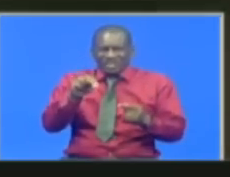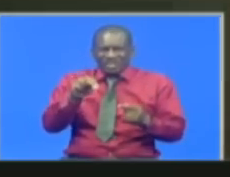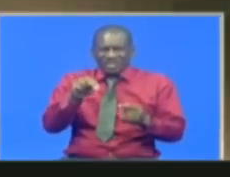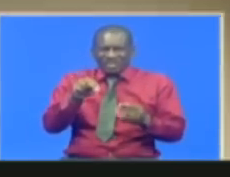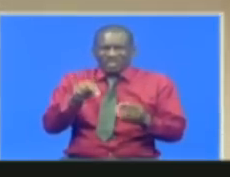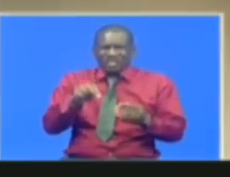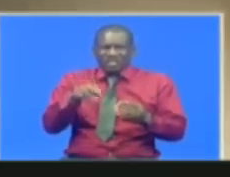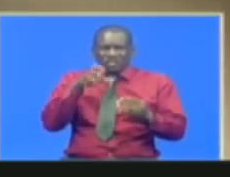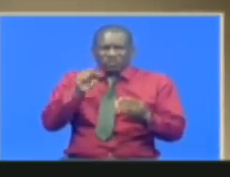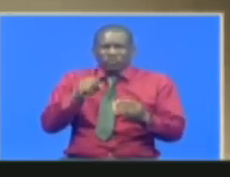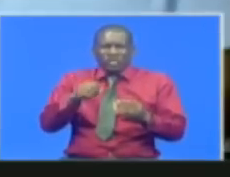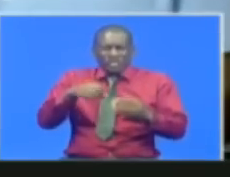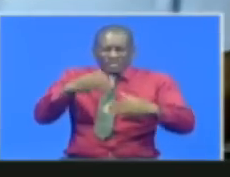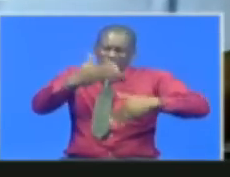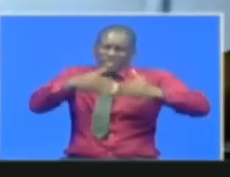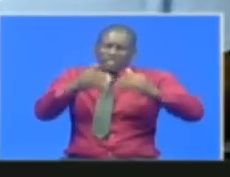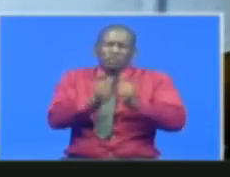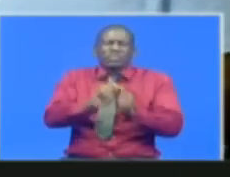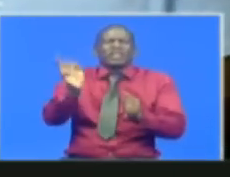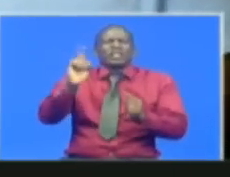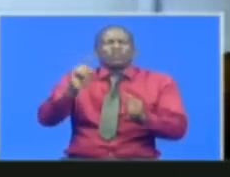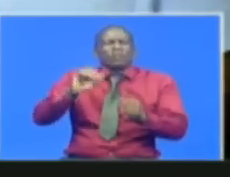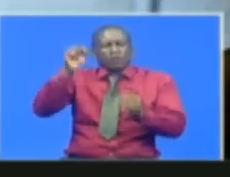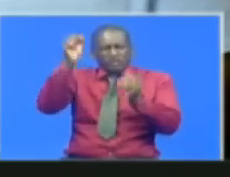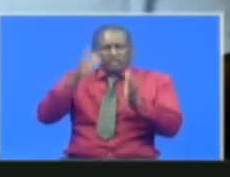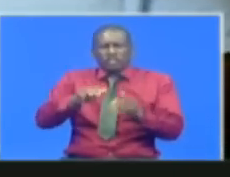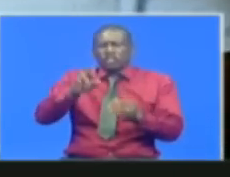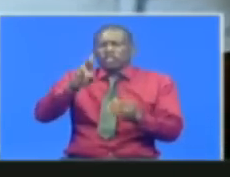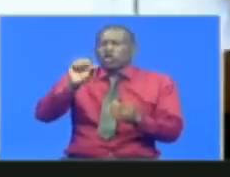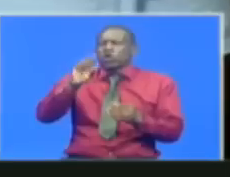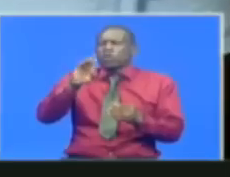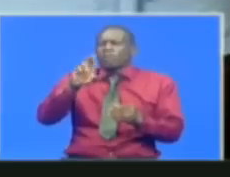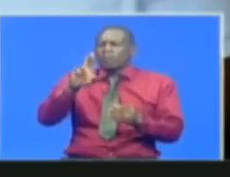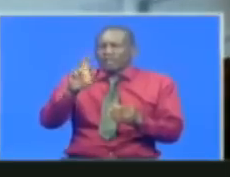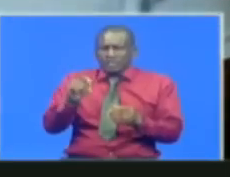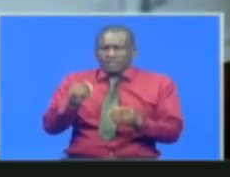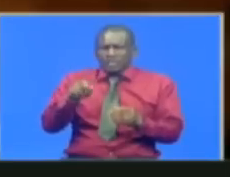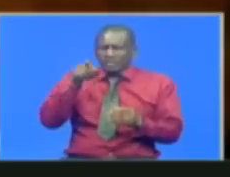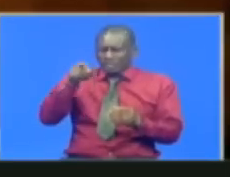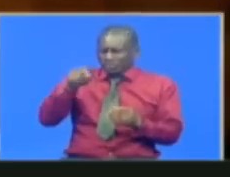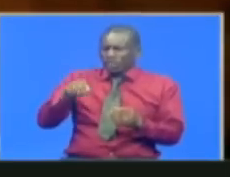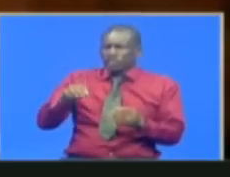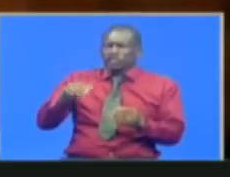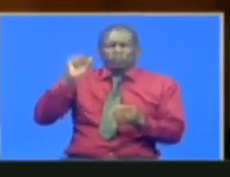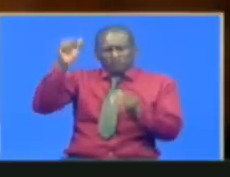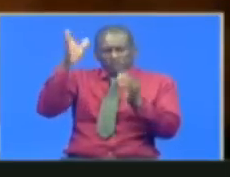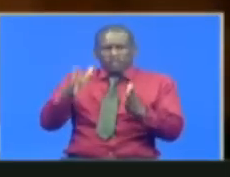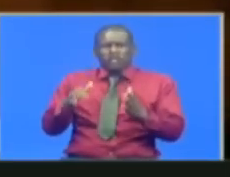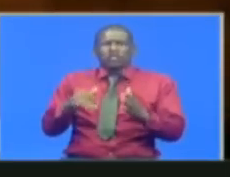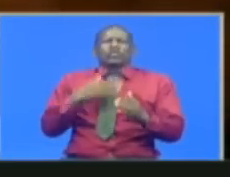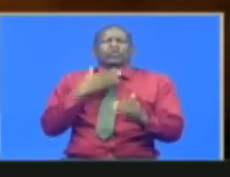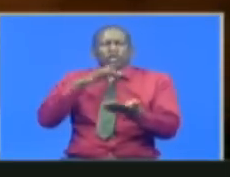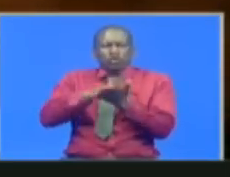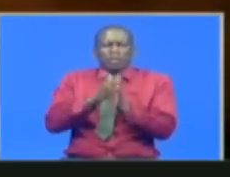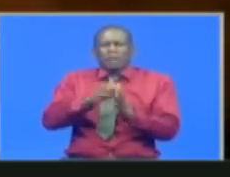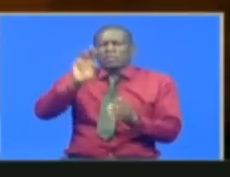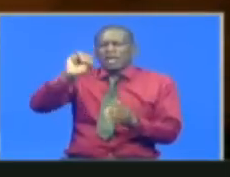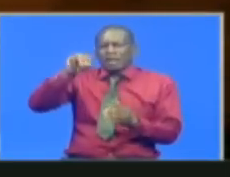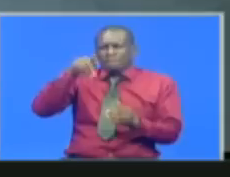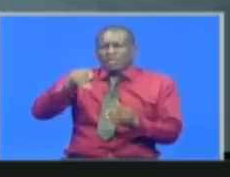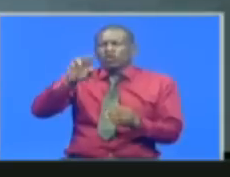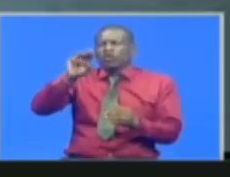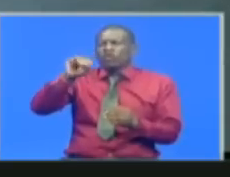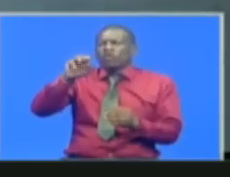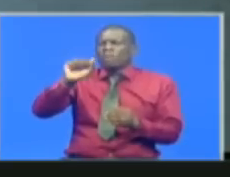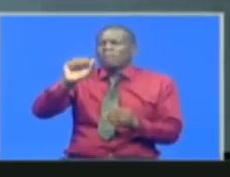Nairobi politician Robert Omwenga Momani. Momani, who contested for the Makadara parliamentary seat on